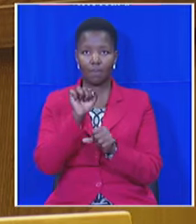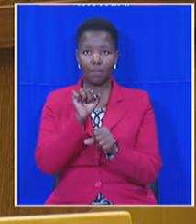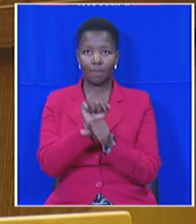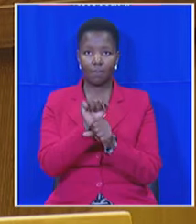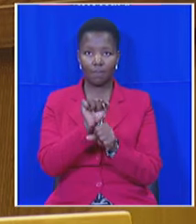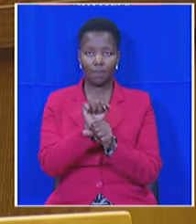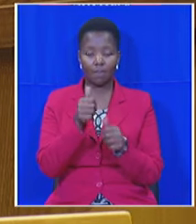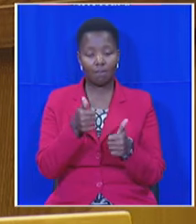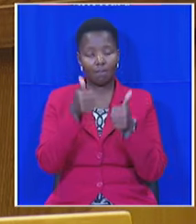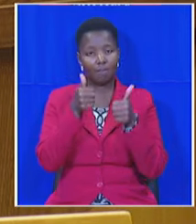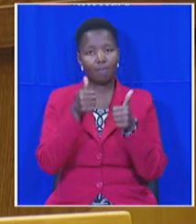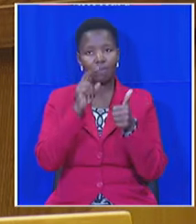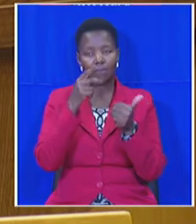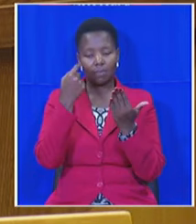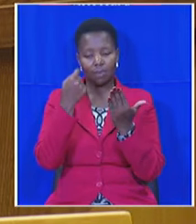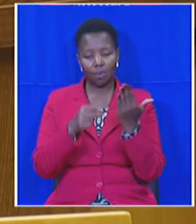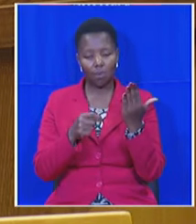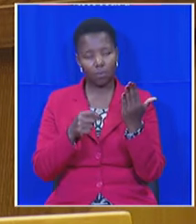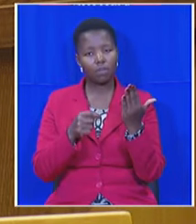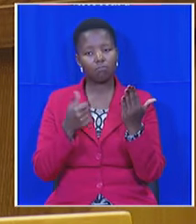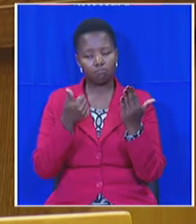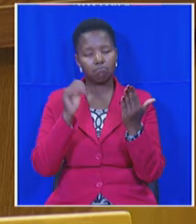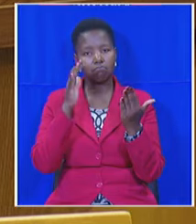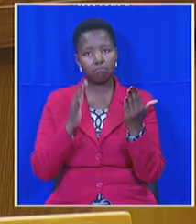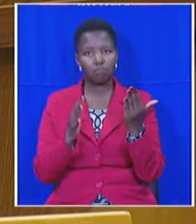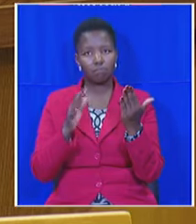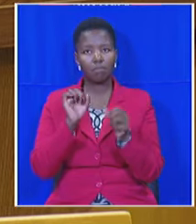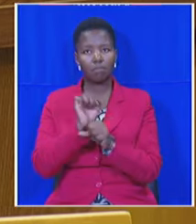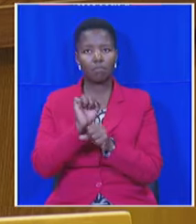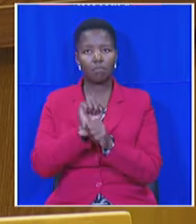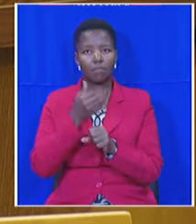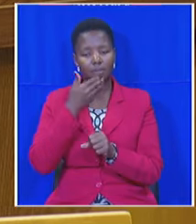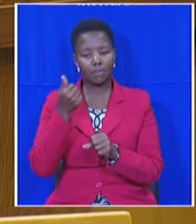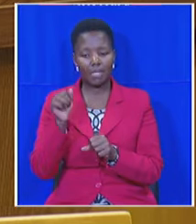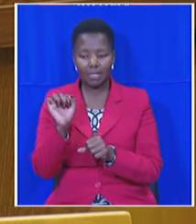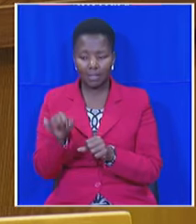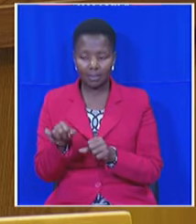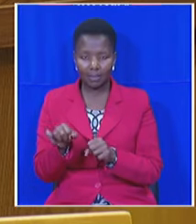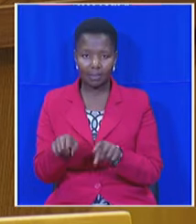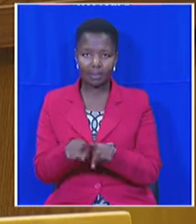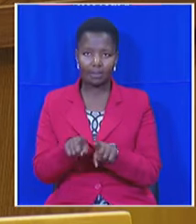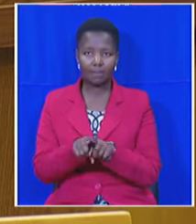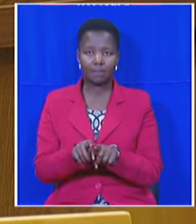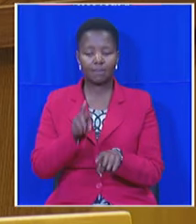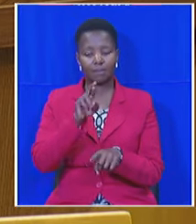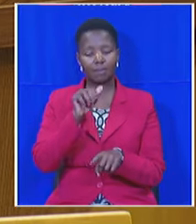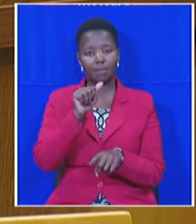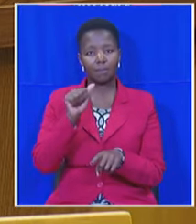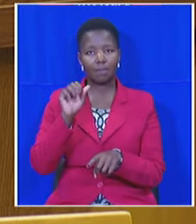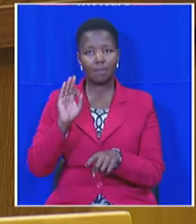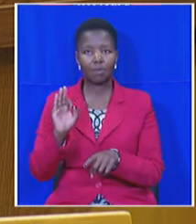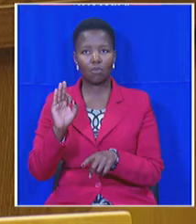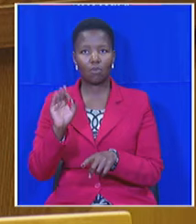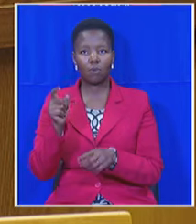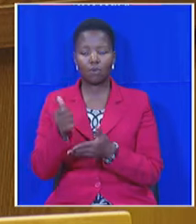in getting the clean audits, that they can be able to do a better job. And indeed, RAF has made sure that it assists our